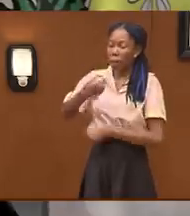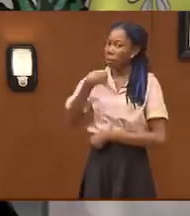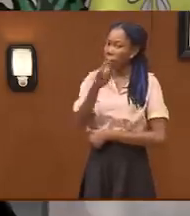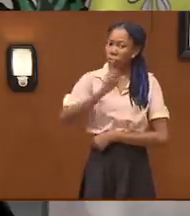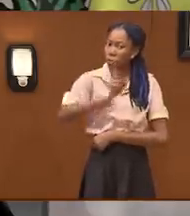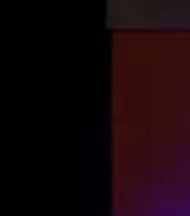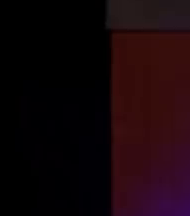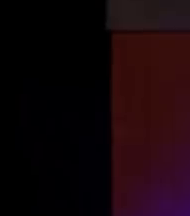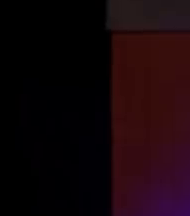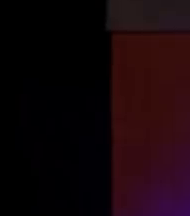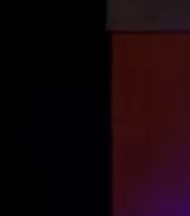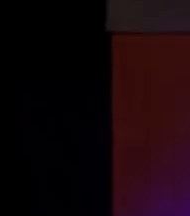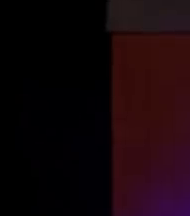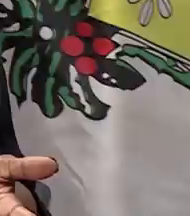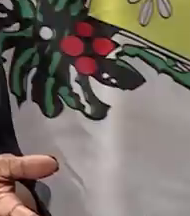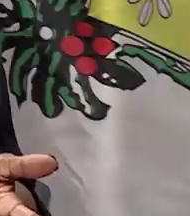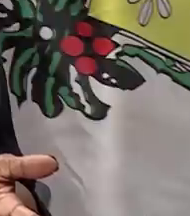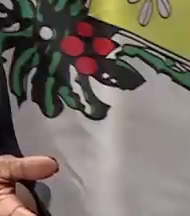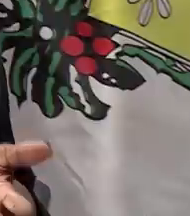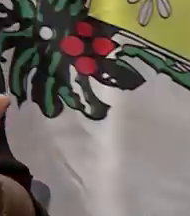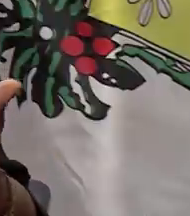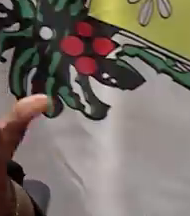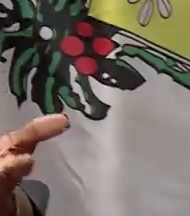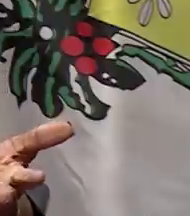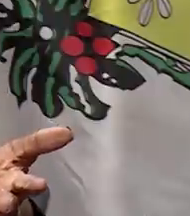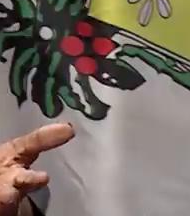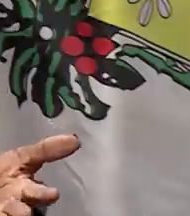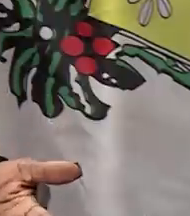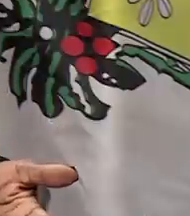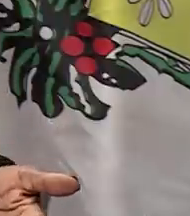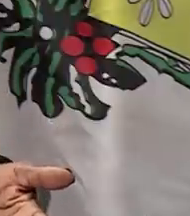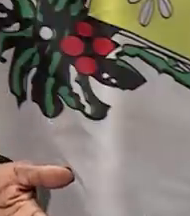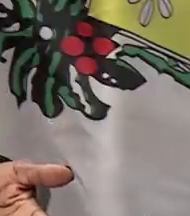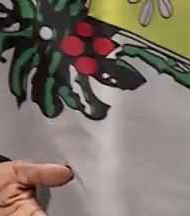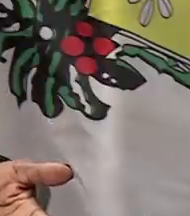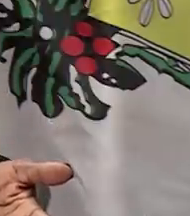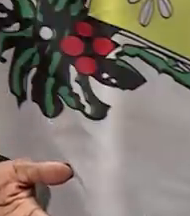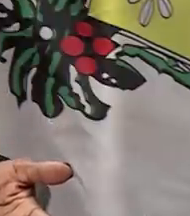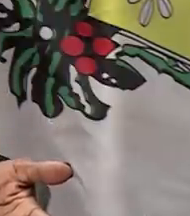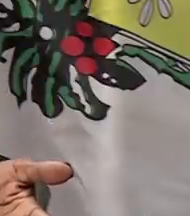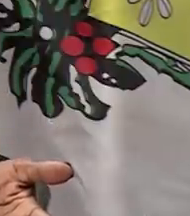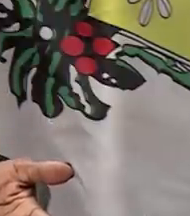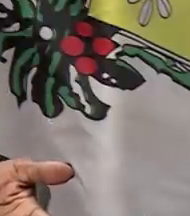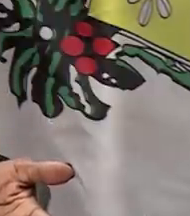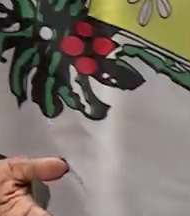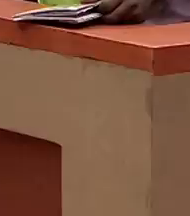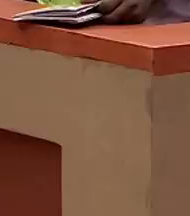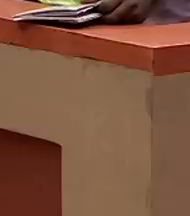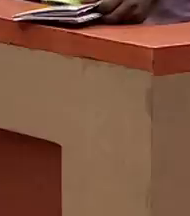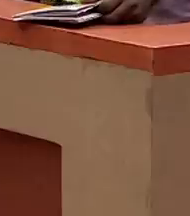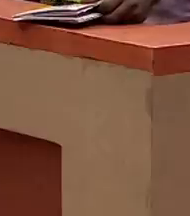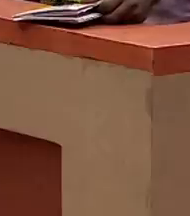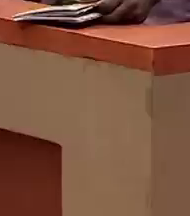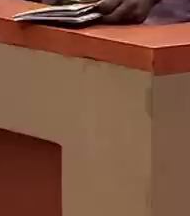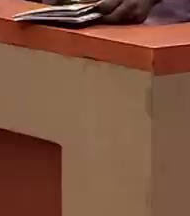me the truth. The defendant, Obiora Sylvester, claims he made several unreceipted payments to Augustine that were not